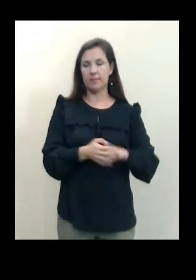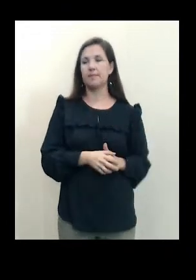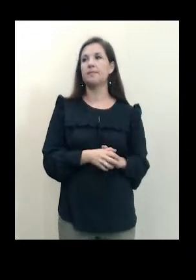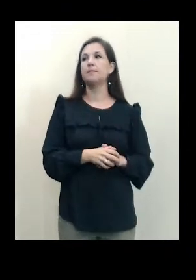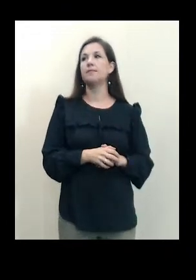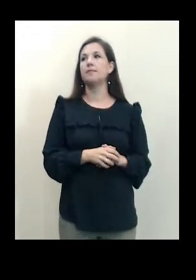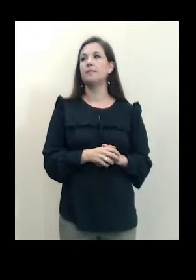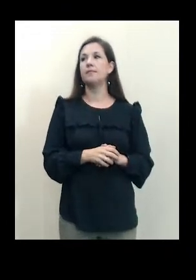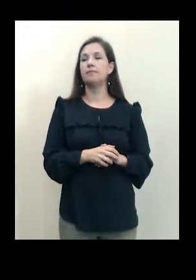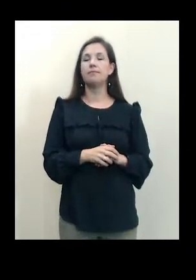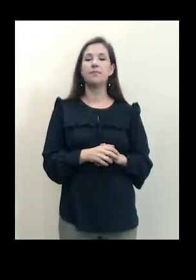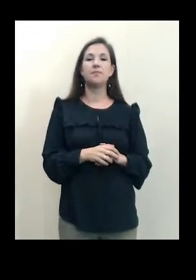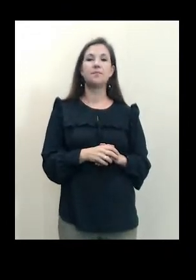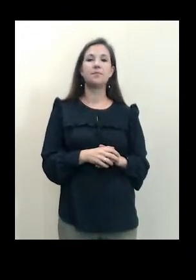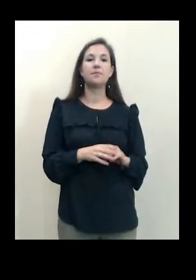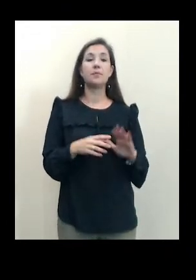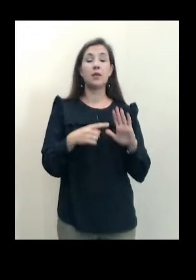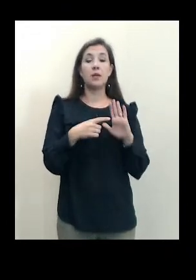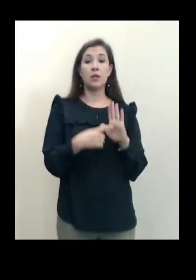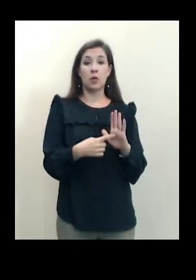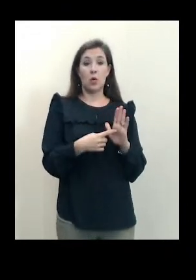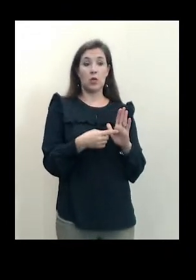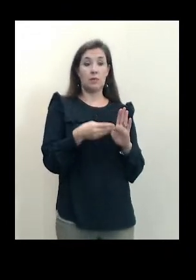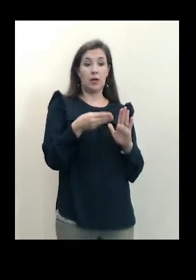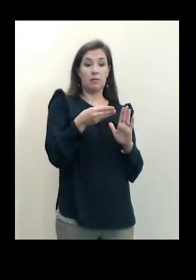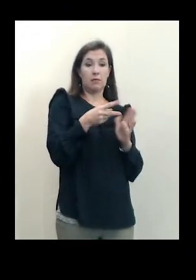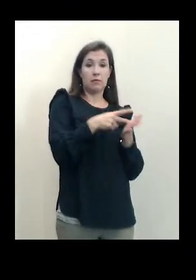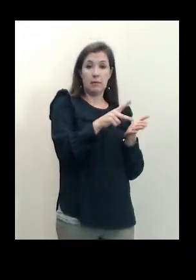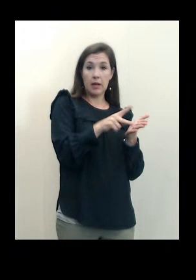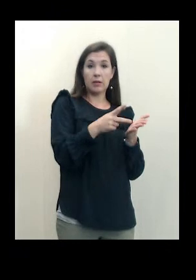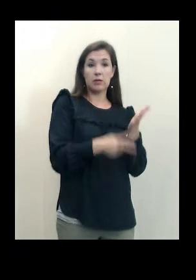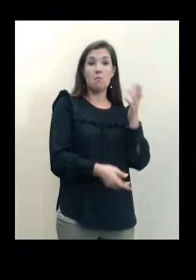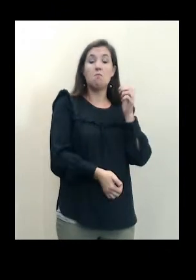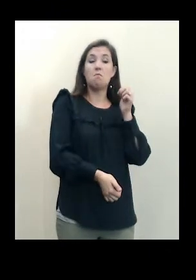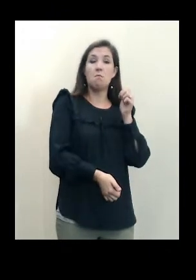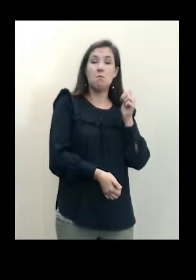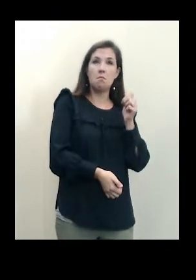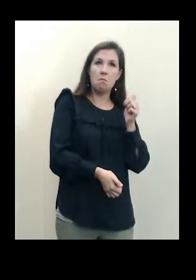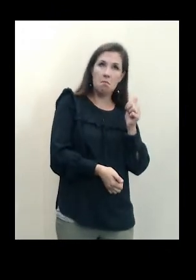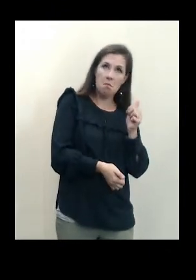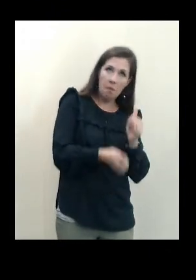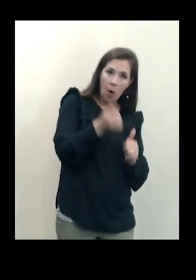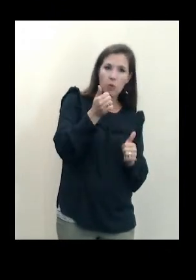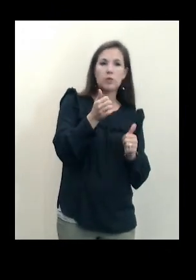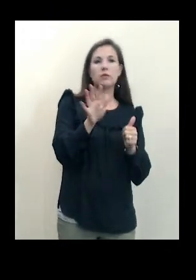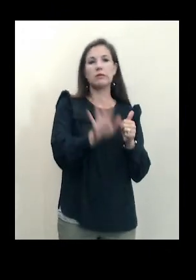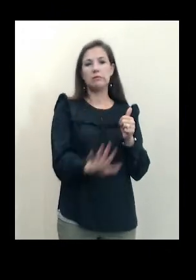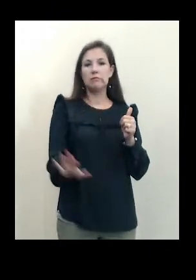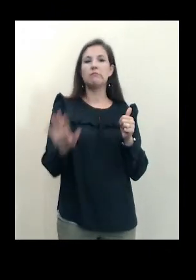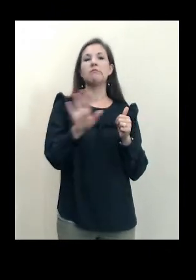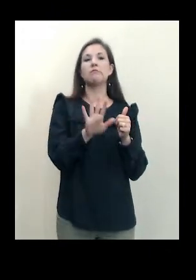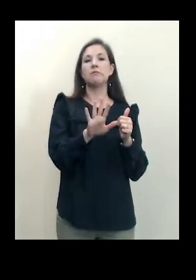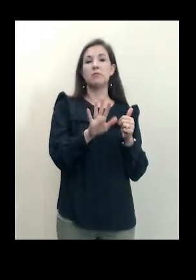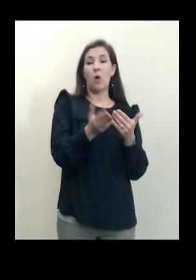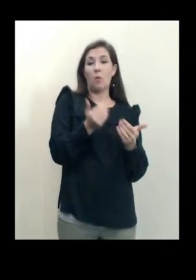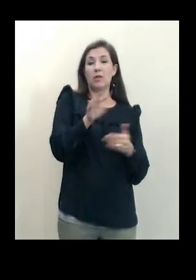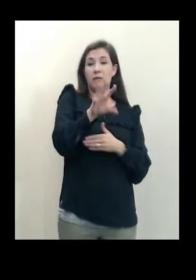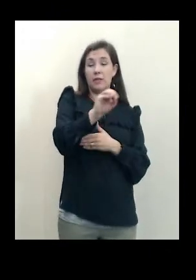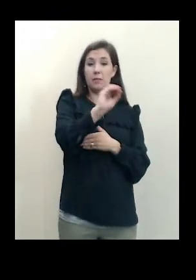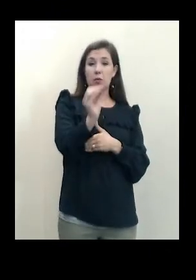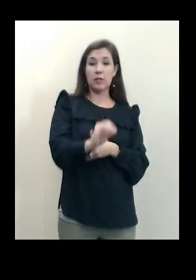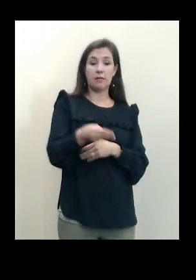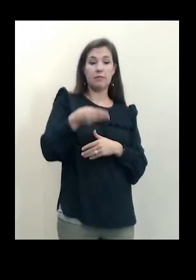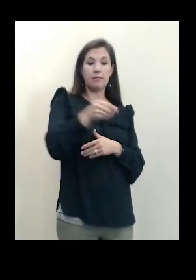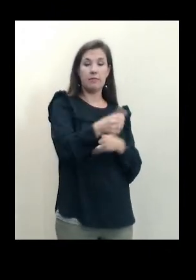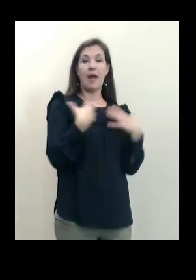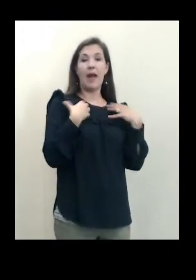this goes to show that when it comes to expenses, the vast majority of it, or not majority, but near 50% of it goes to the